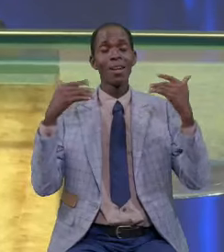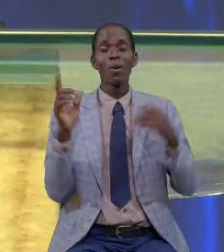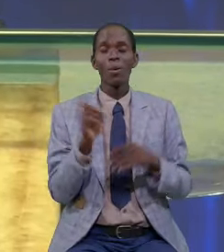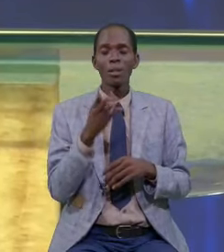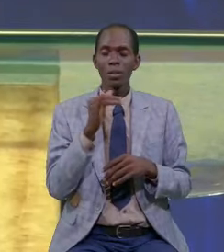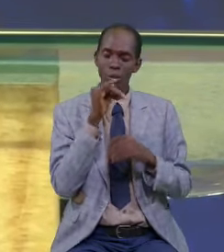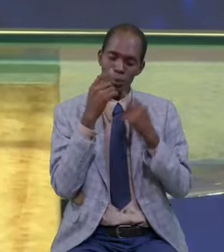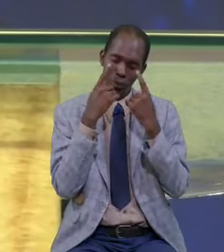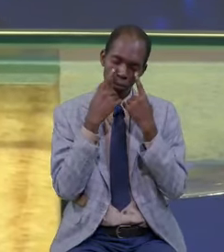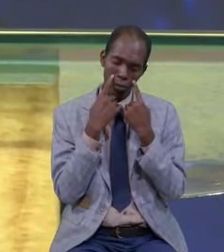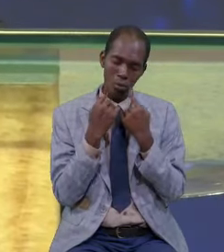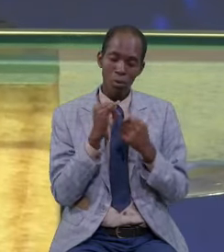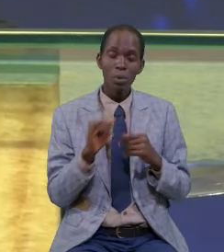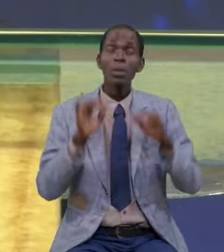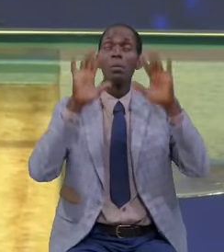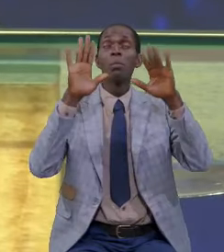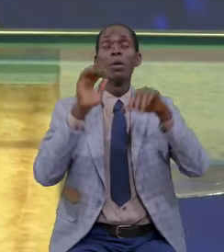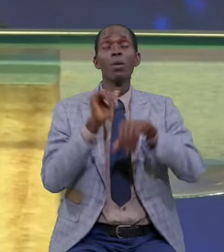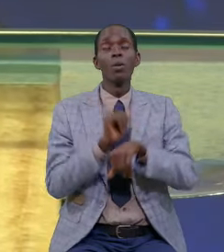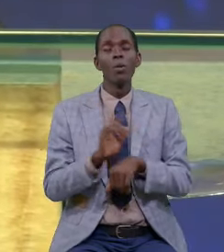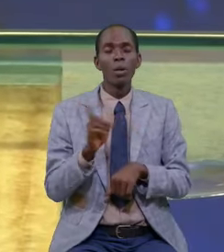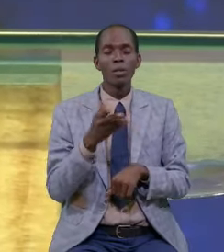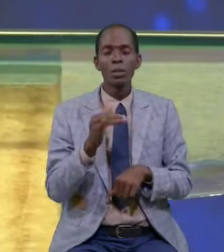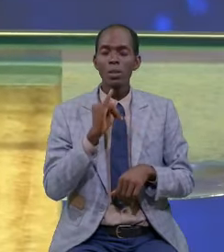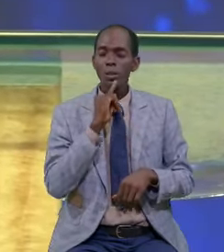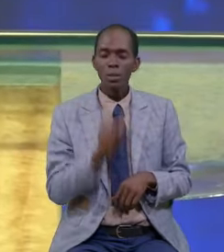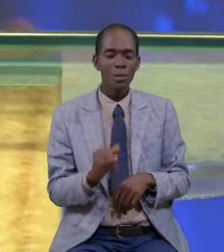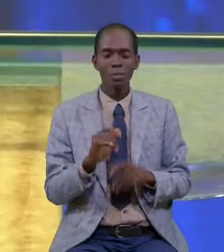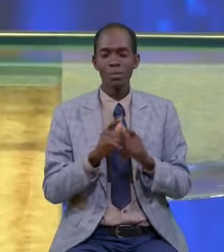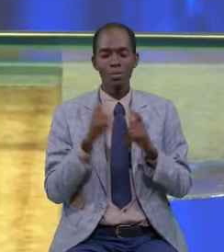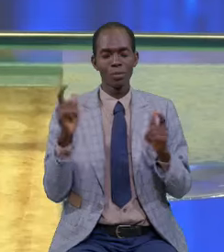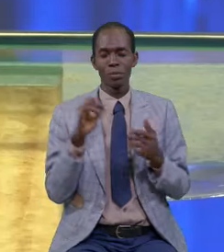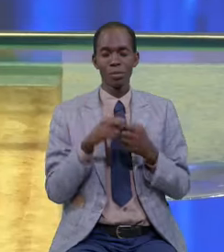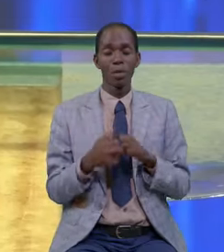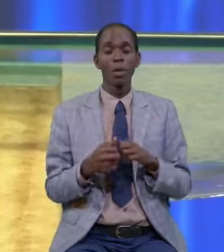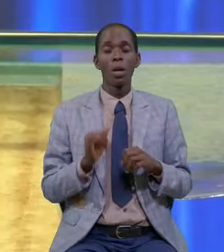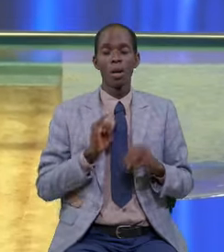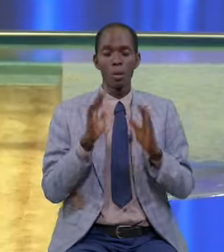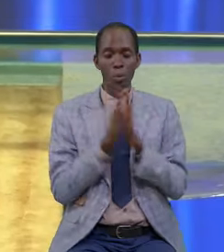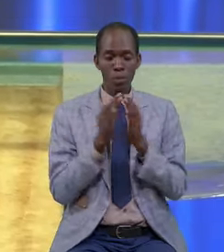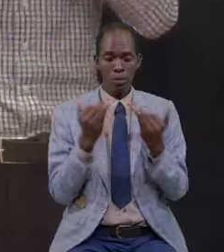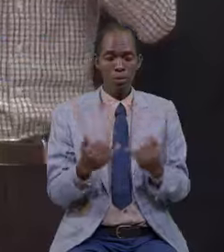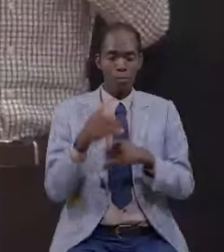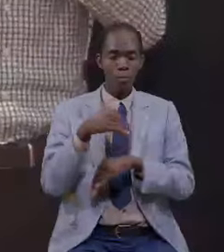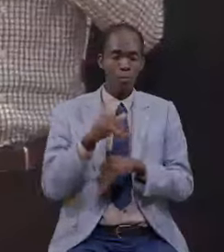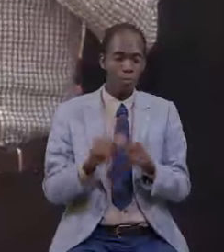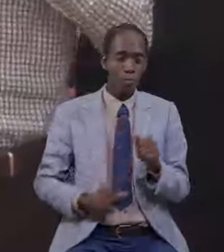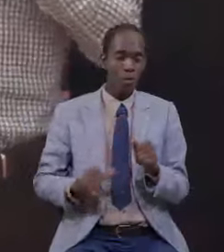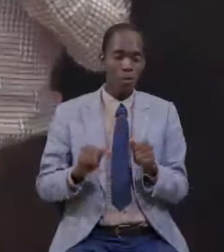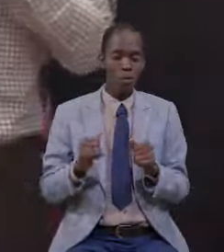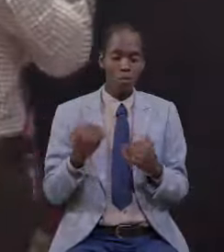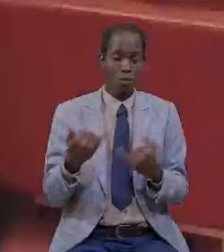weeping. Miracle where there has been misery. And we know that today every life will experience it